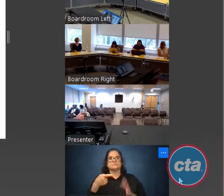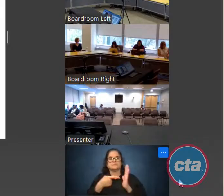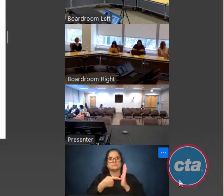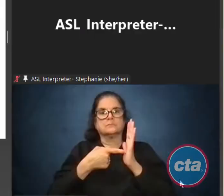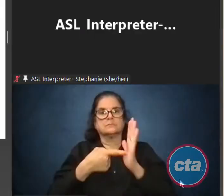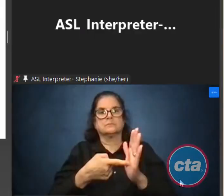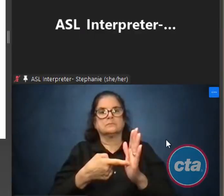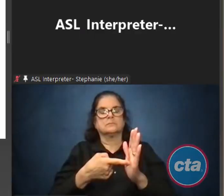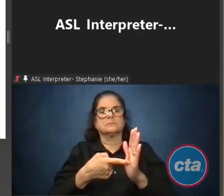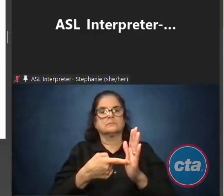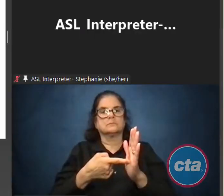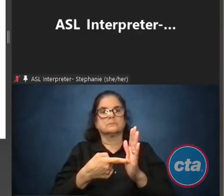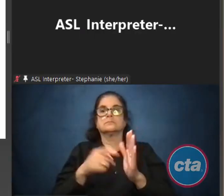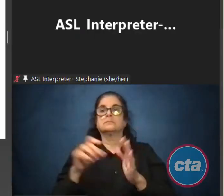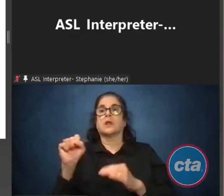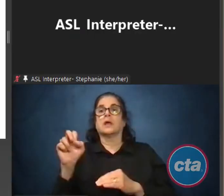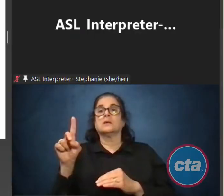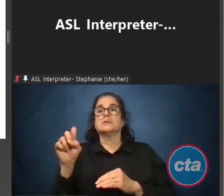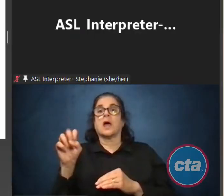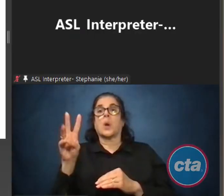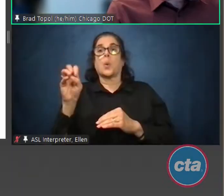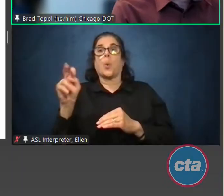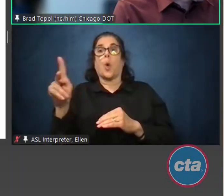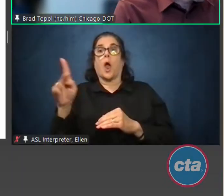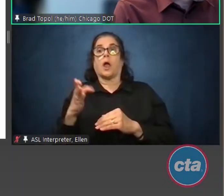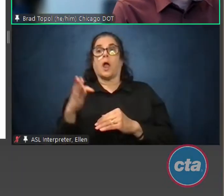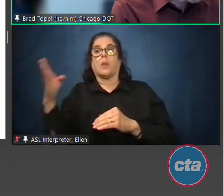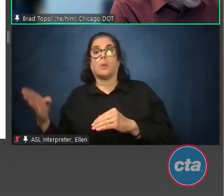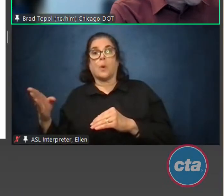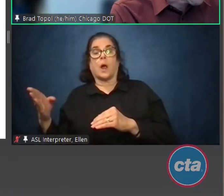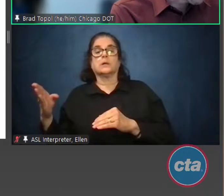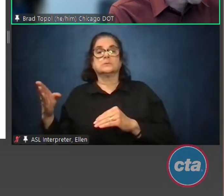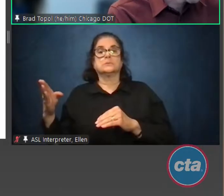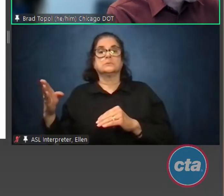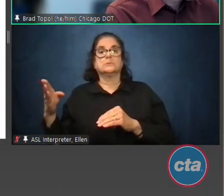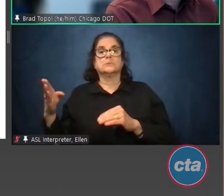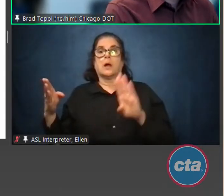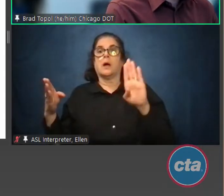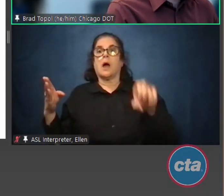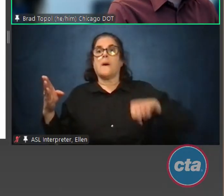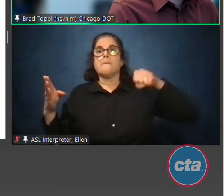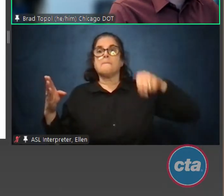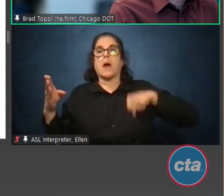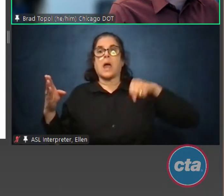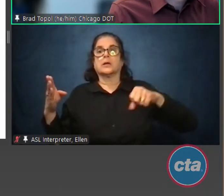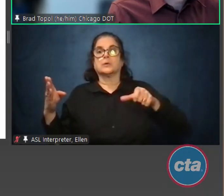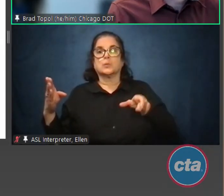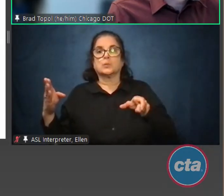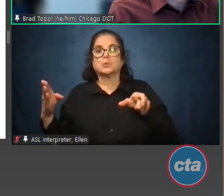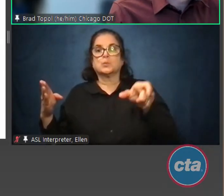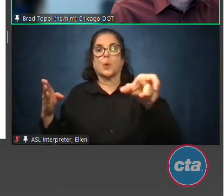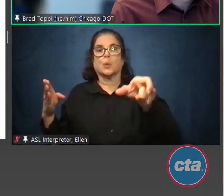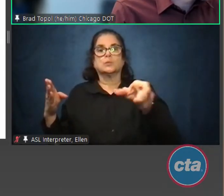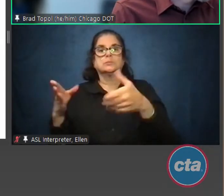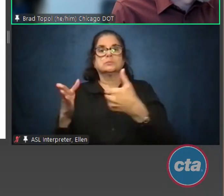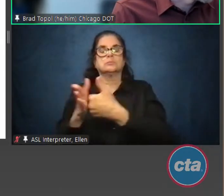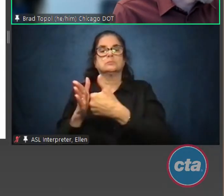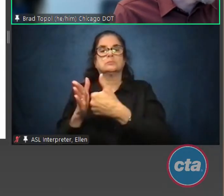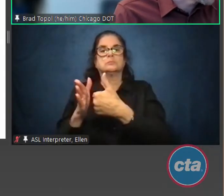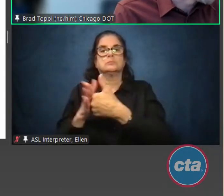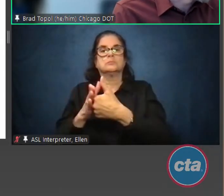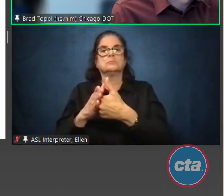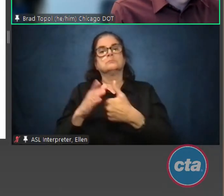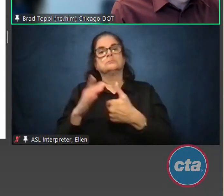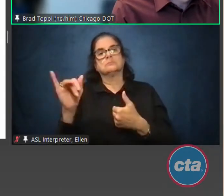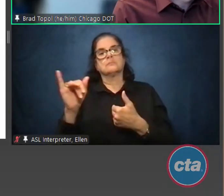have a sidewalk on the right, and then we have a bike trail directly adjacent to it, and we're using something similar to a TDI. This is an